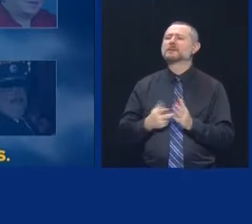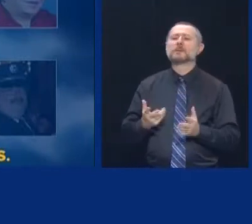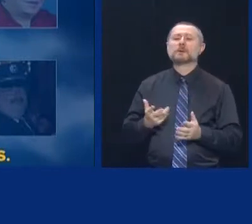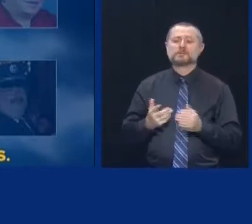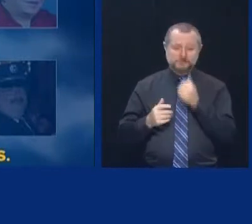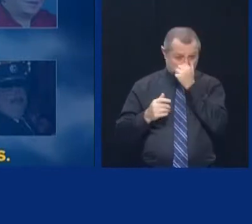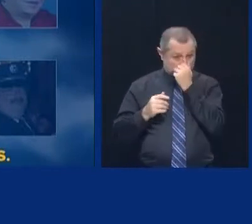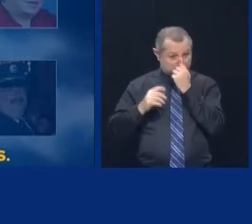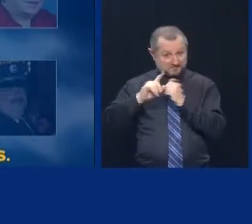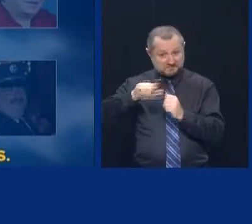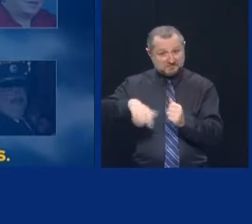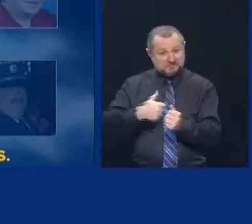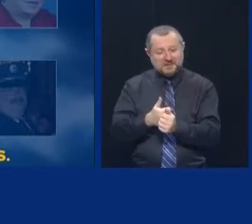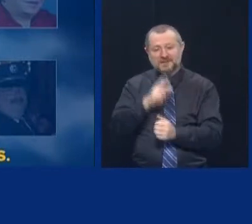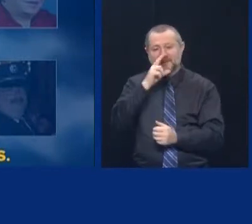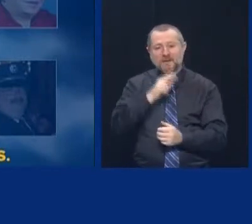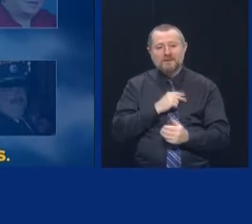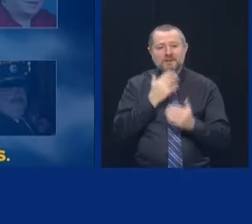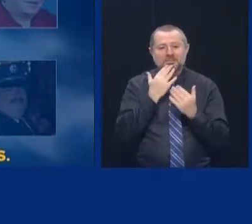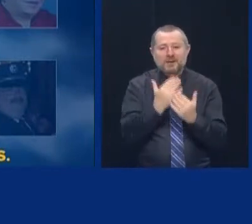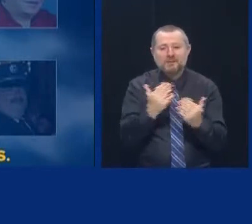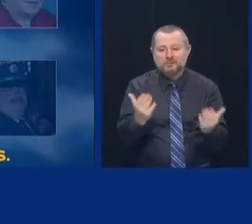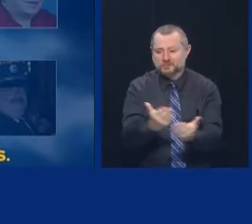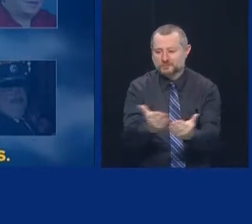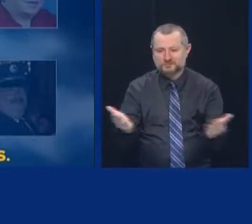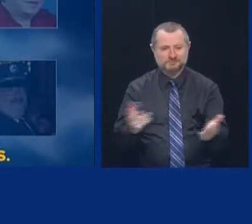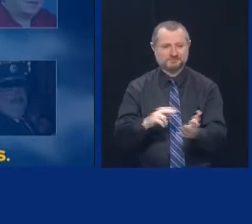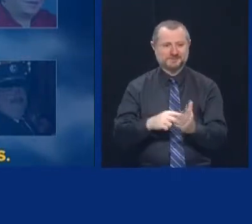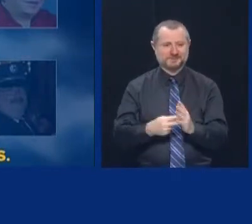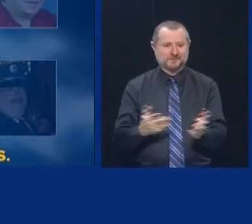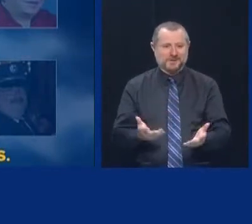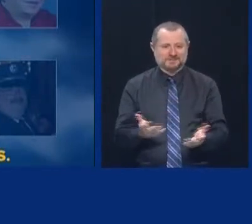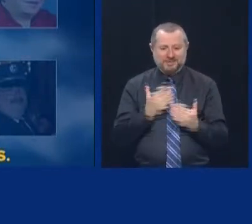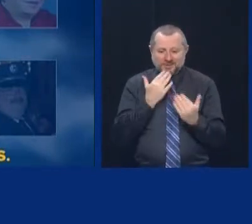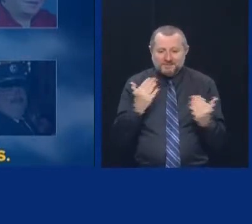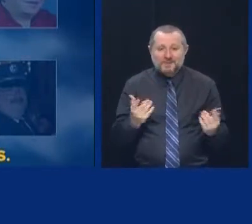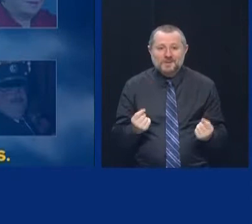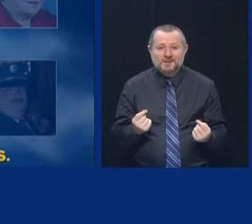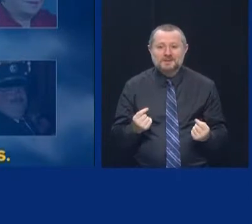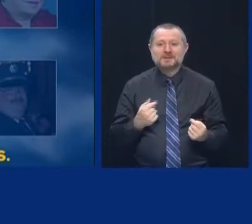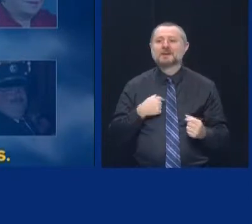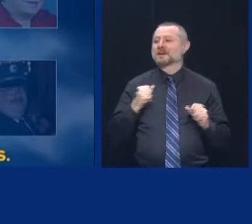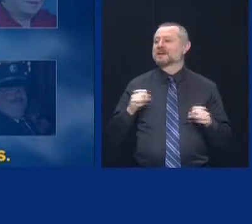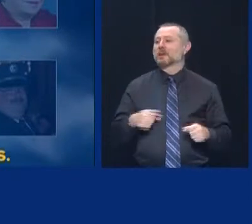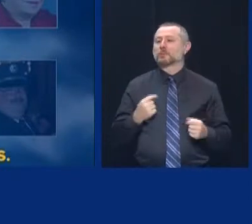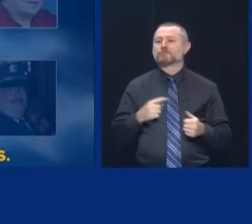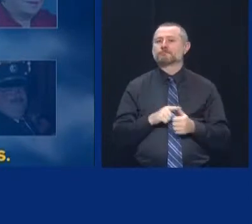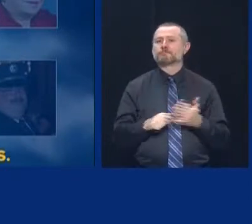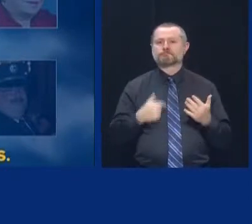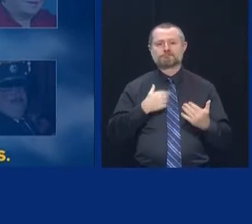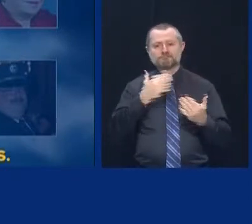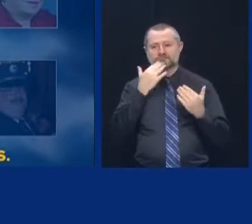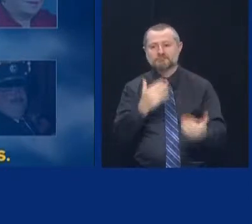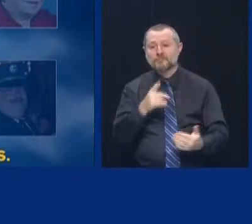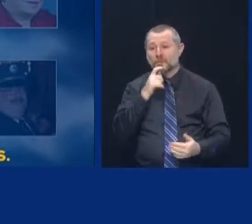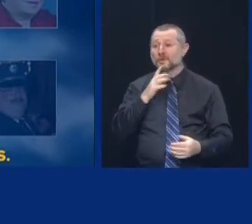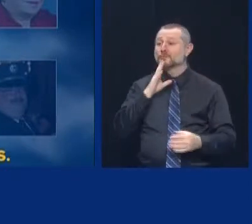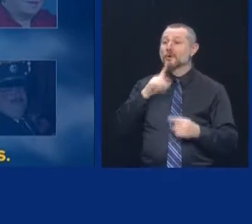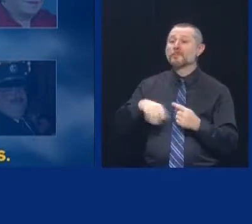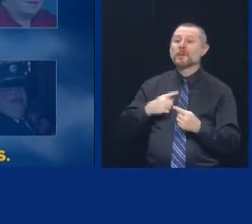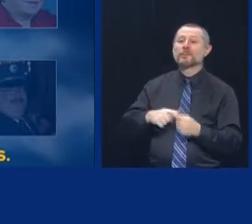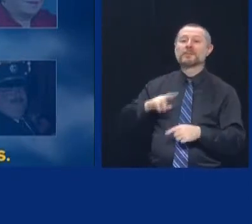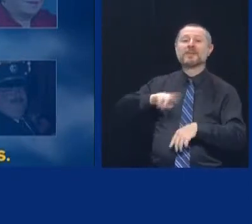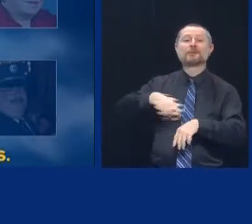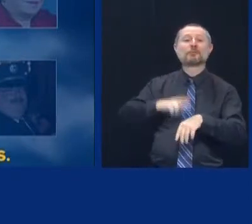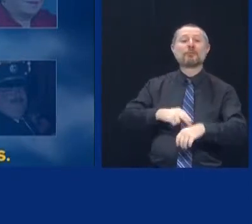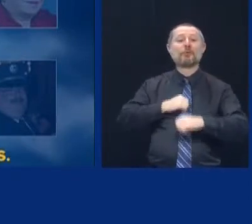means as a matter of principle. We have a lot to be thankful for. I mentioned the National Guard. We have a lot to